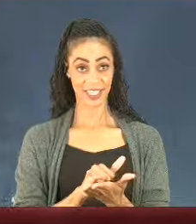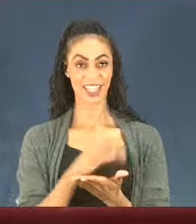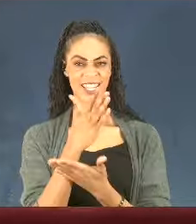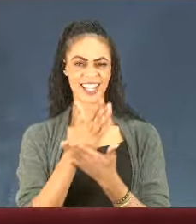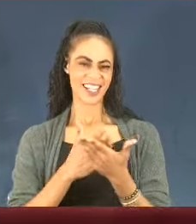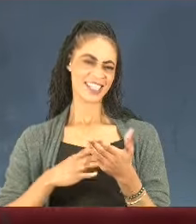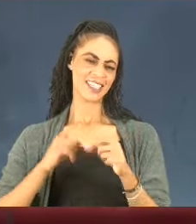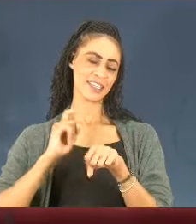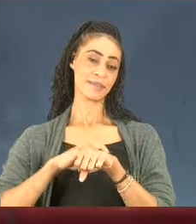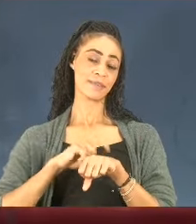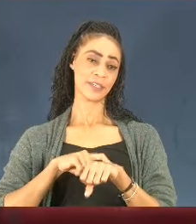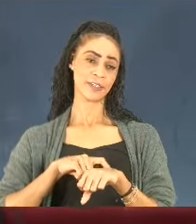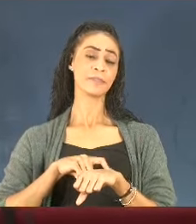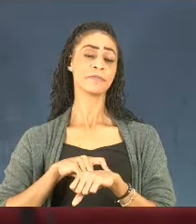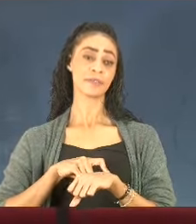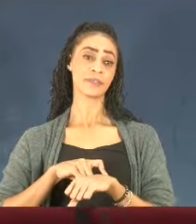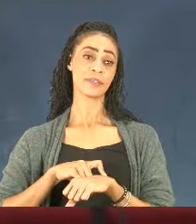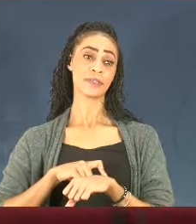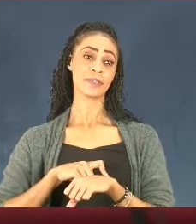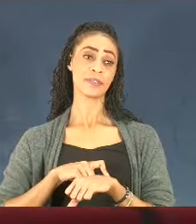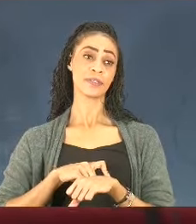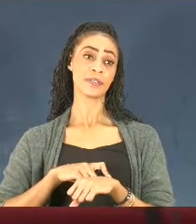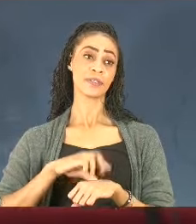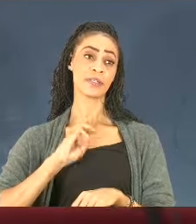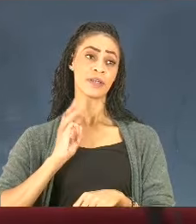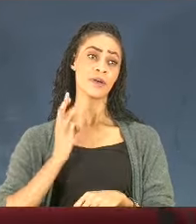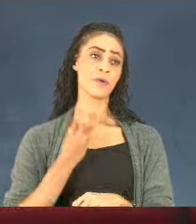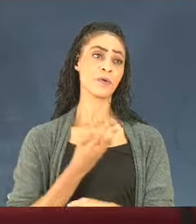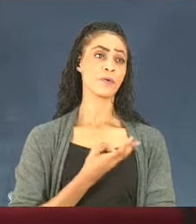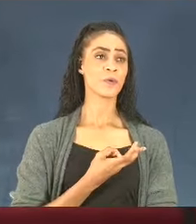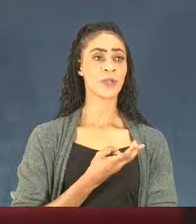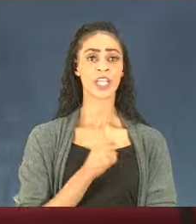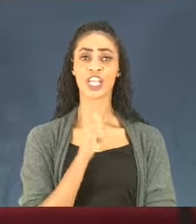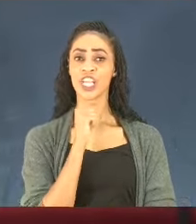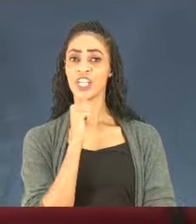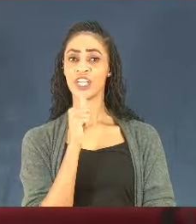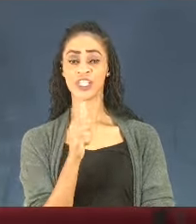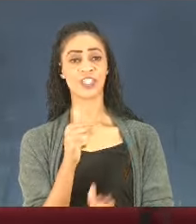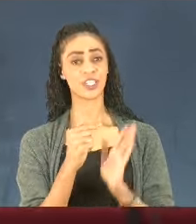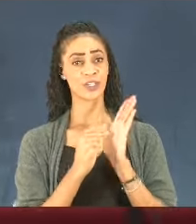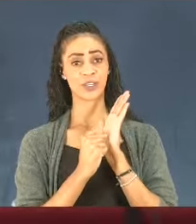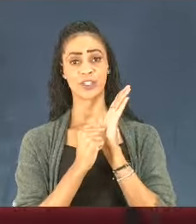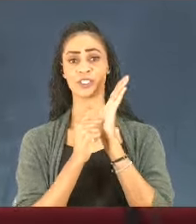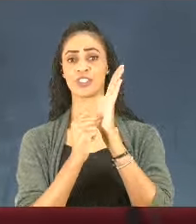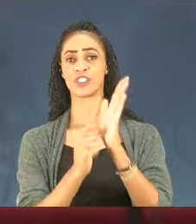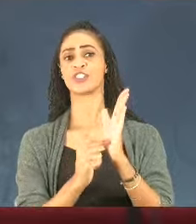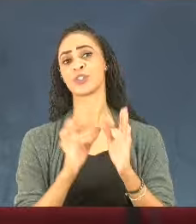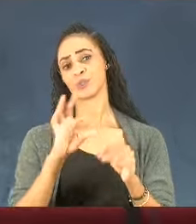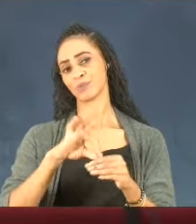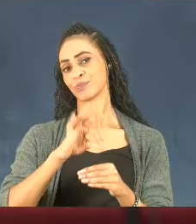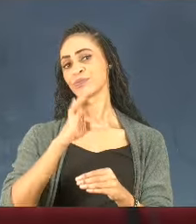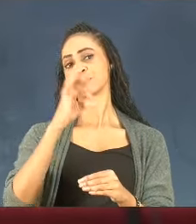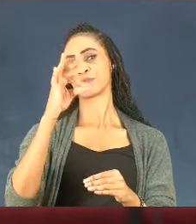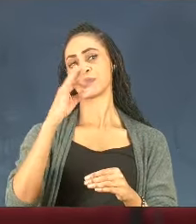just sometimes, we really don't display the Spirit of